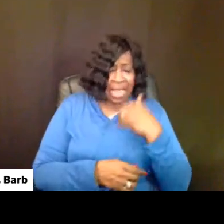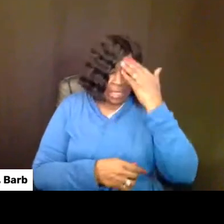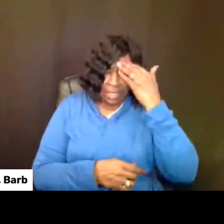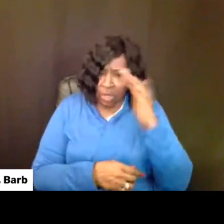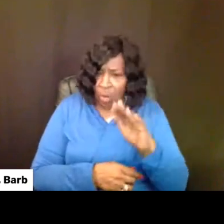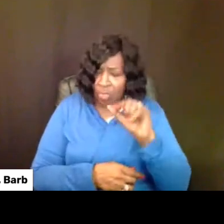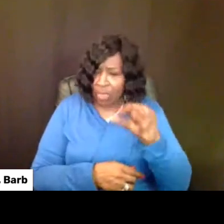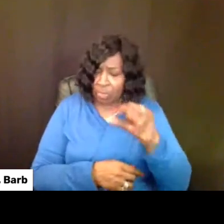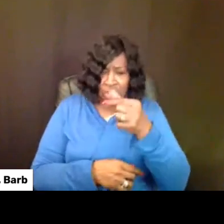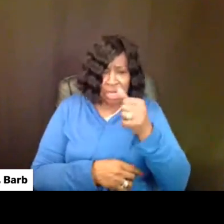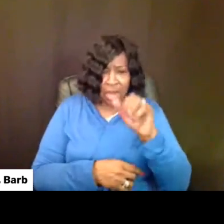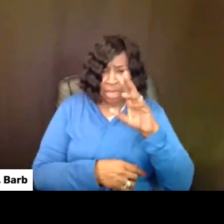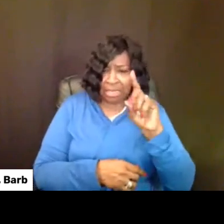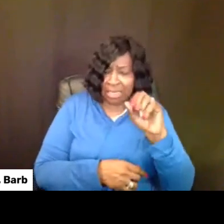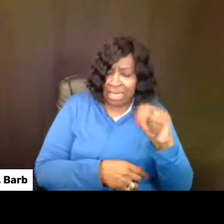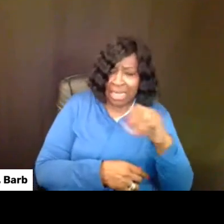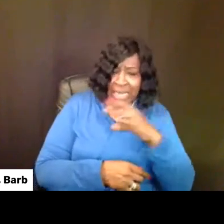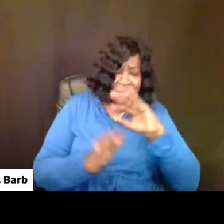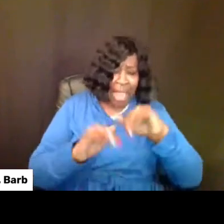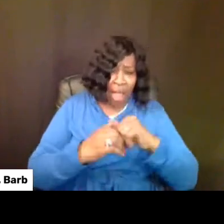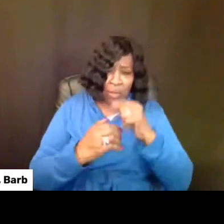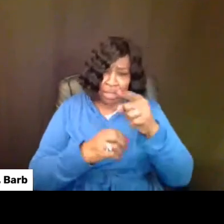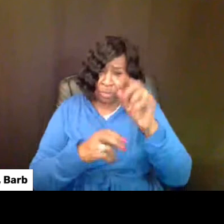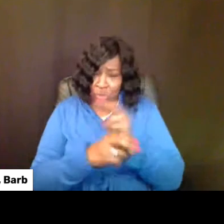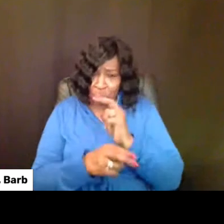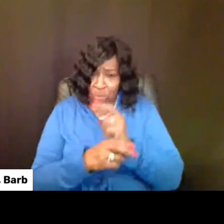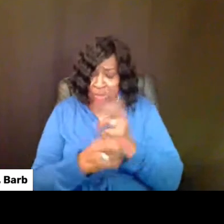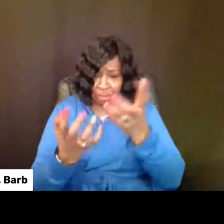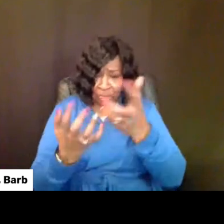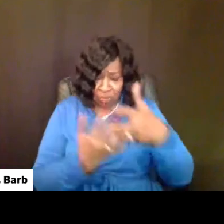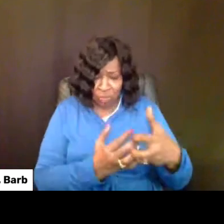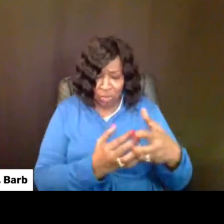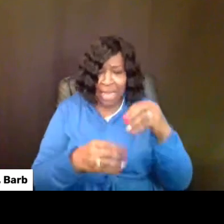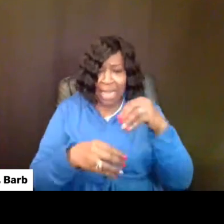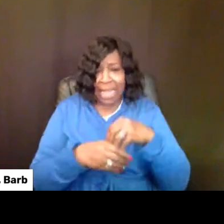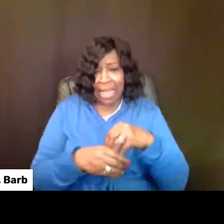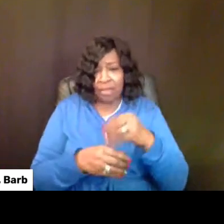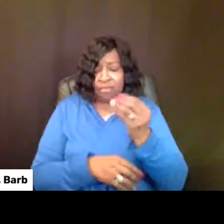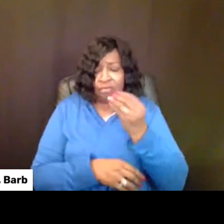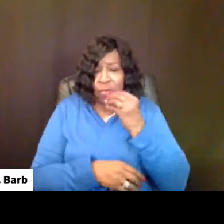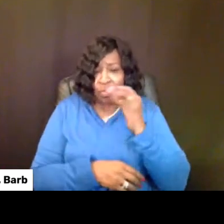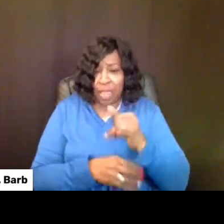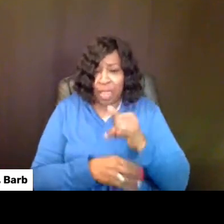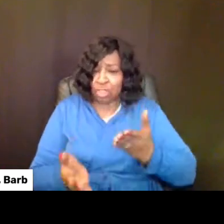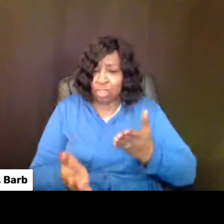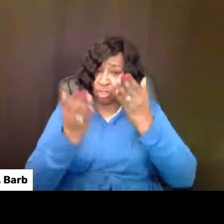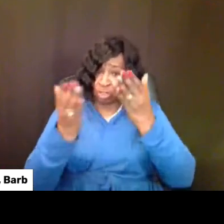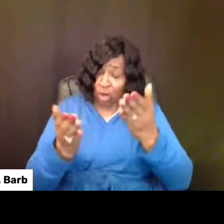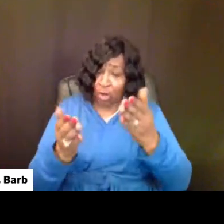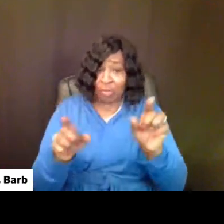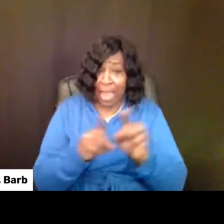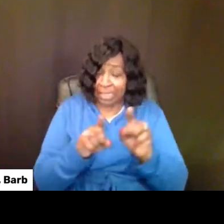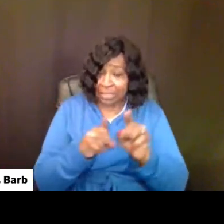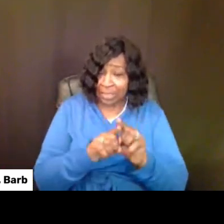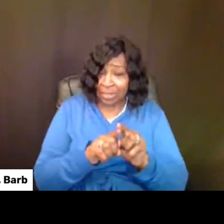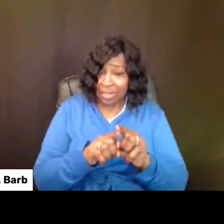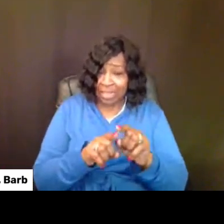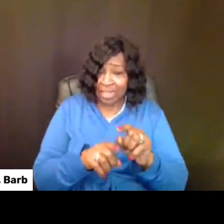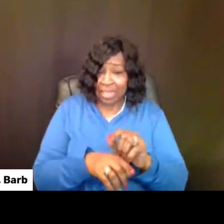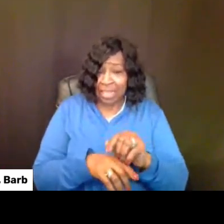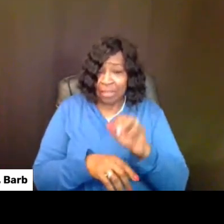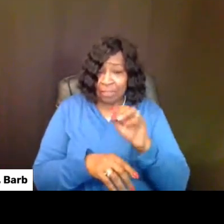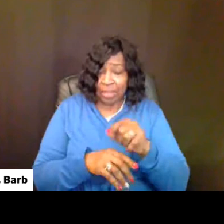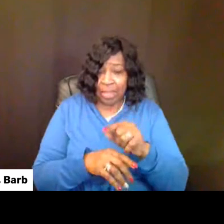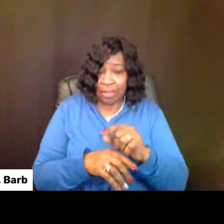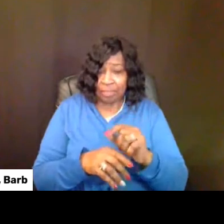Karma Garden and how it's being implemented into the food that's being served as well. And it aligns perfectly